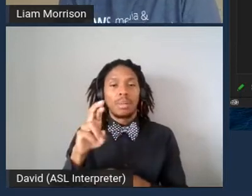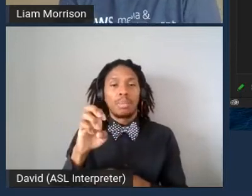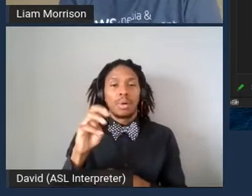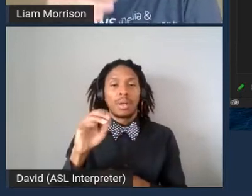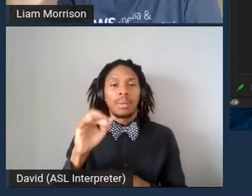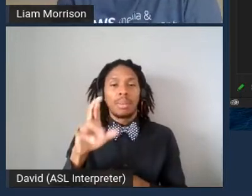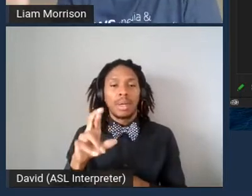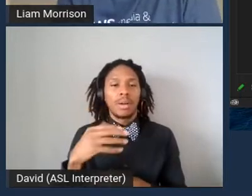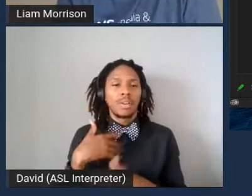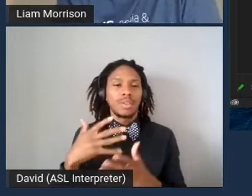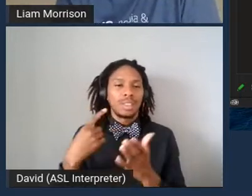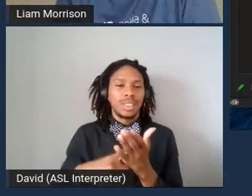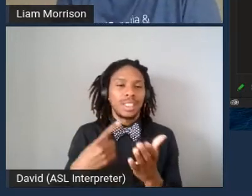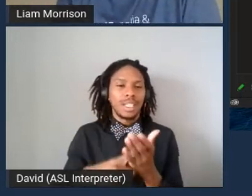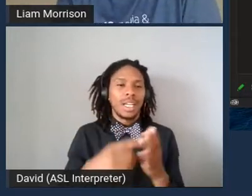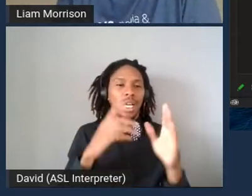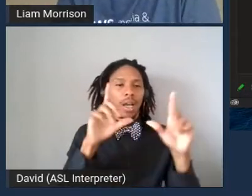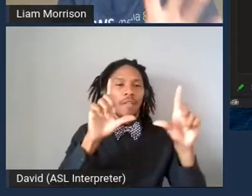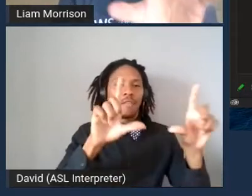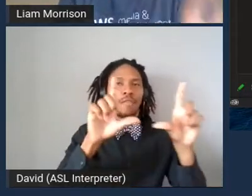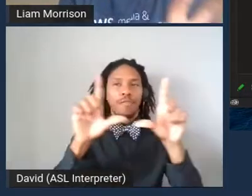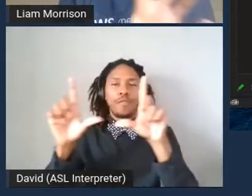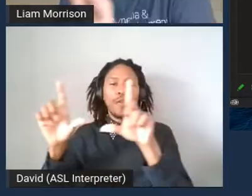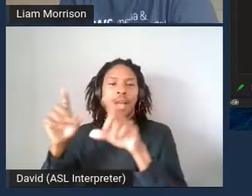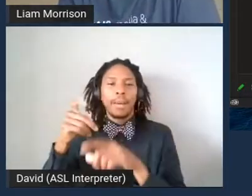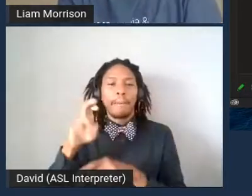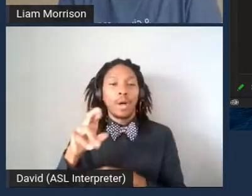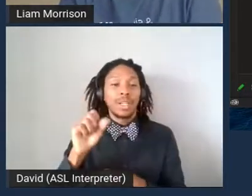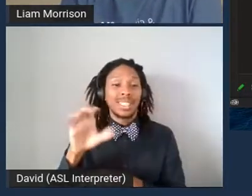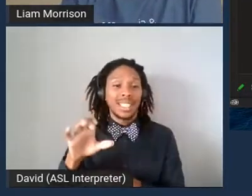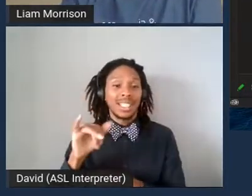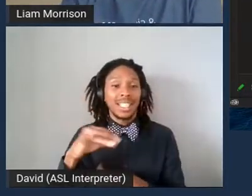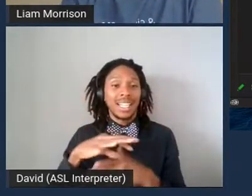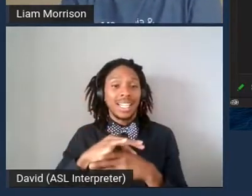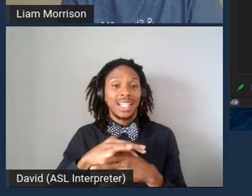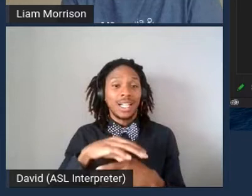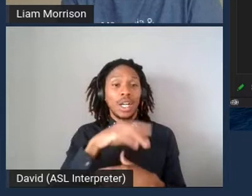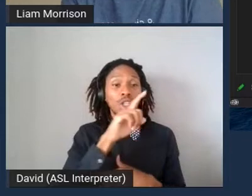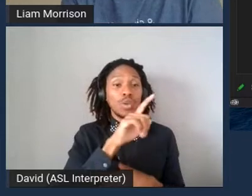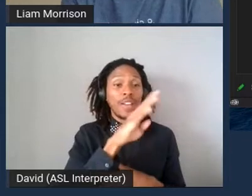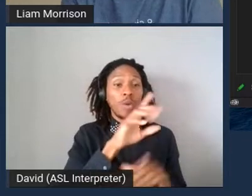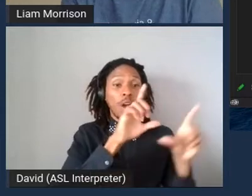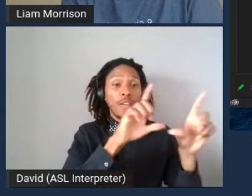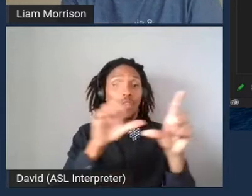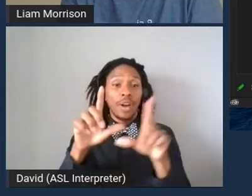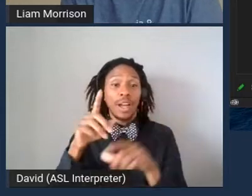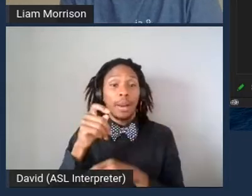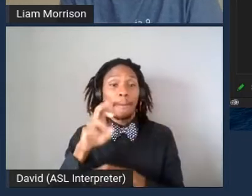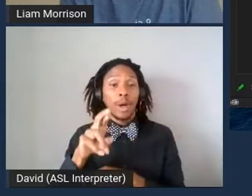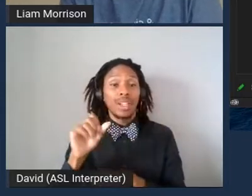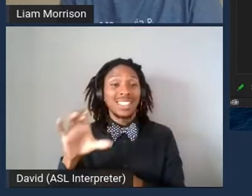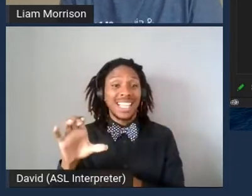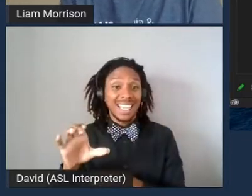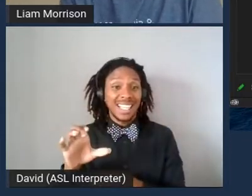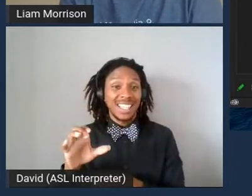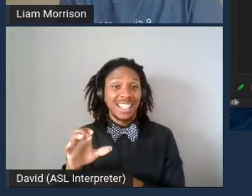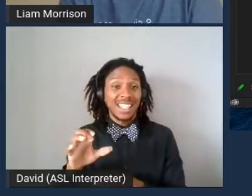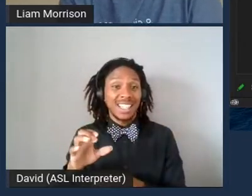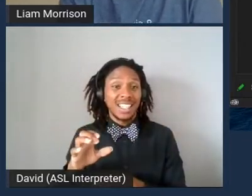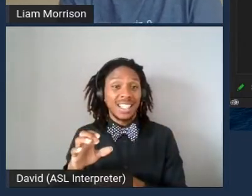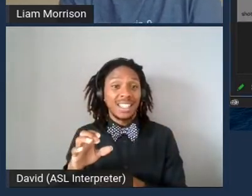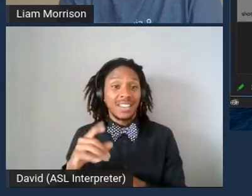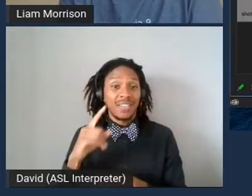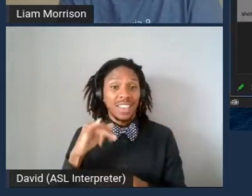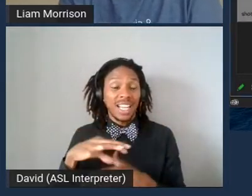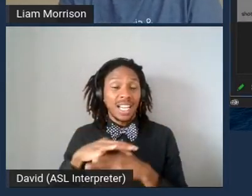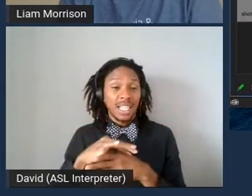And we talked about the frames per second. So this content is a 24 frame per second piece of content. I'm